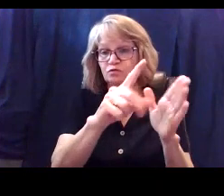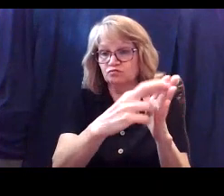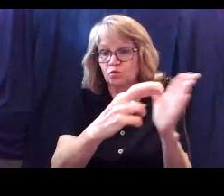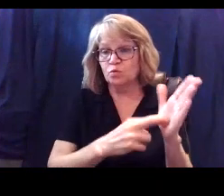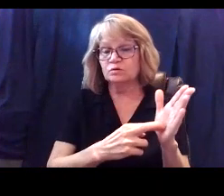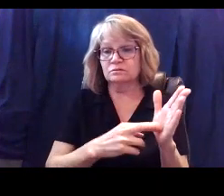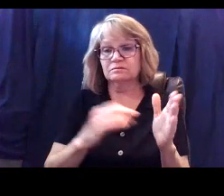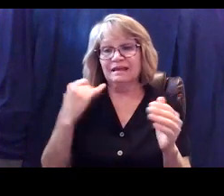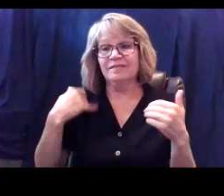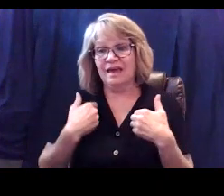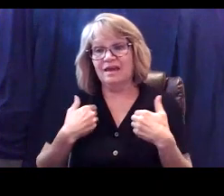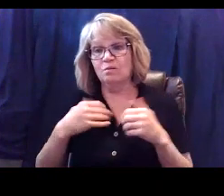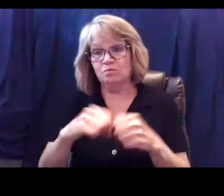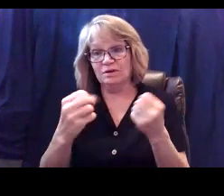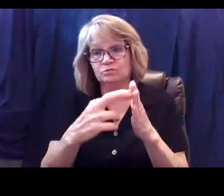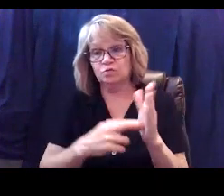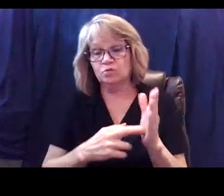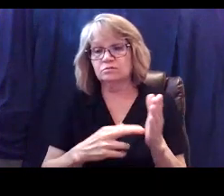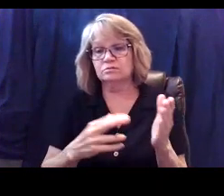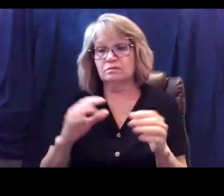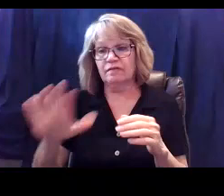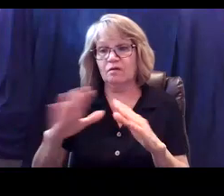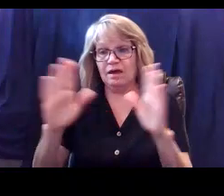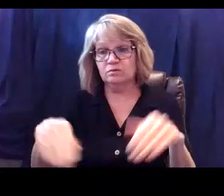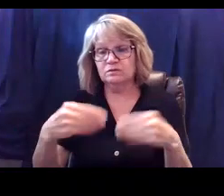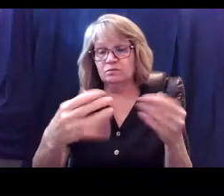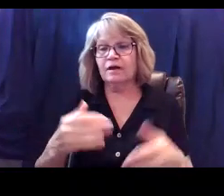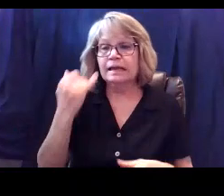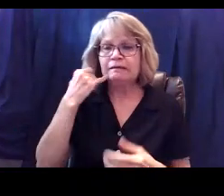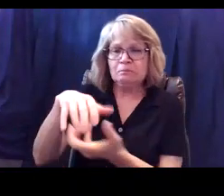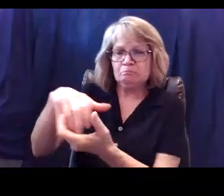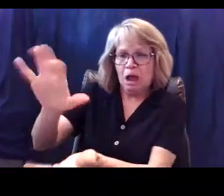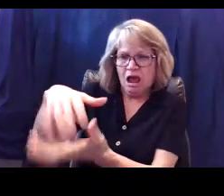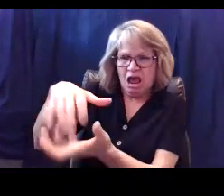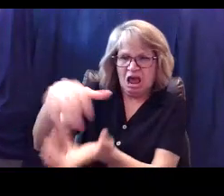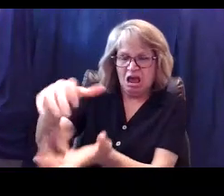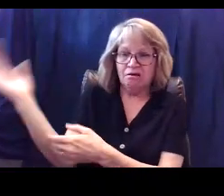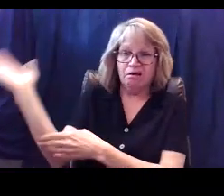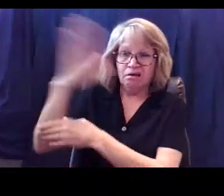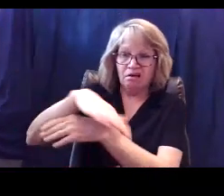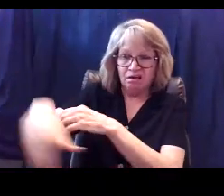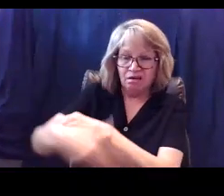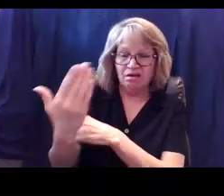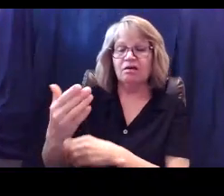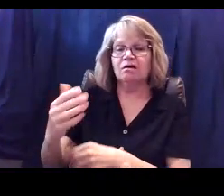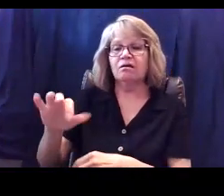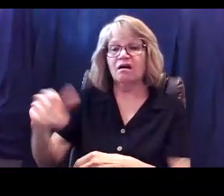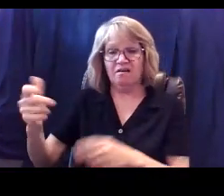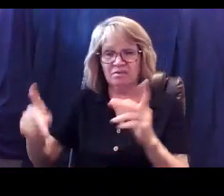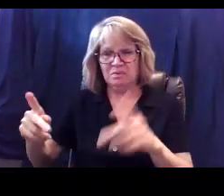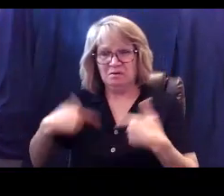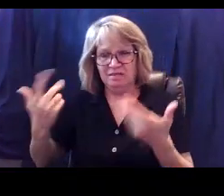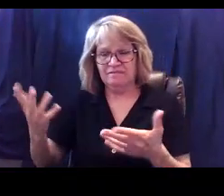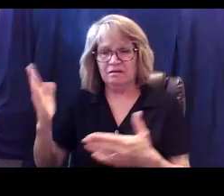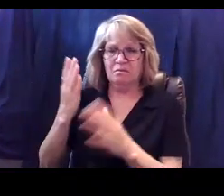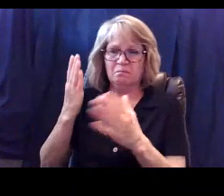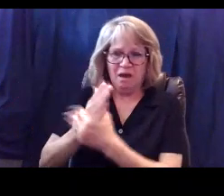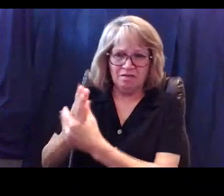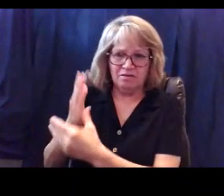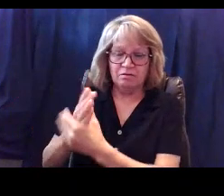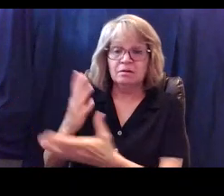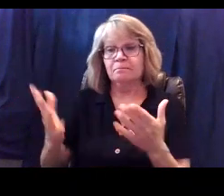provider. So if the animal is barking loudly day or night and disturbing other tenants, that may violate